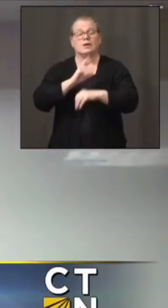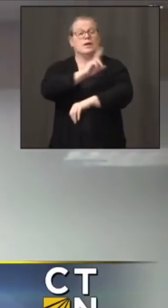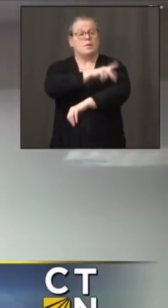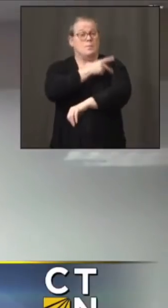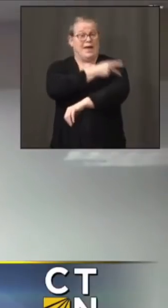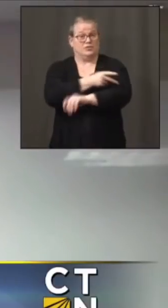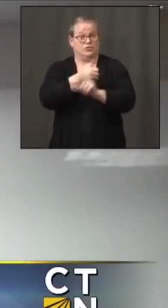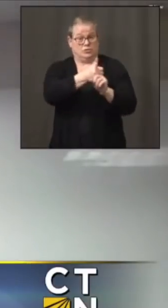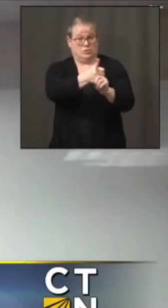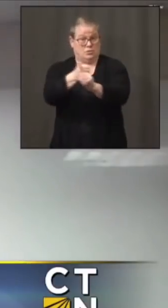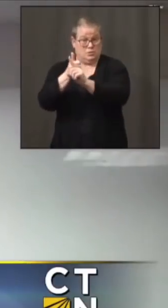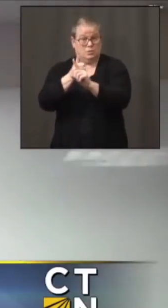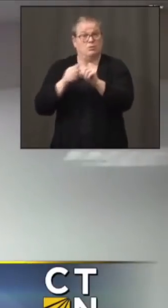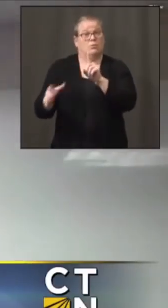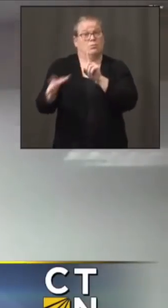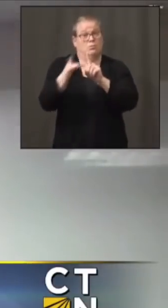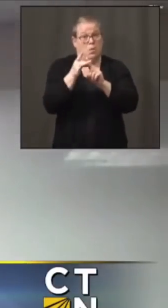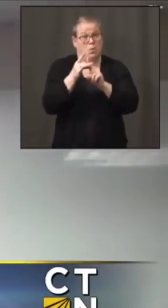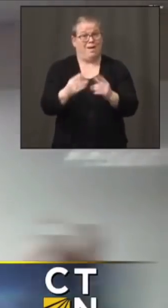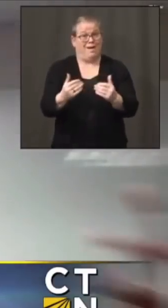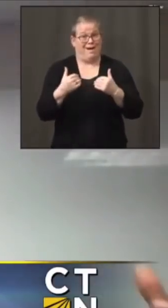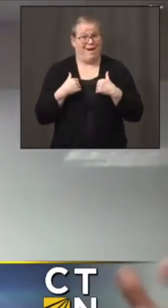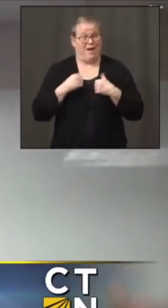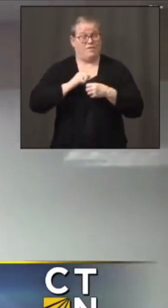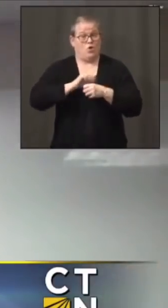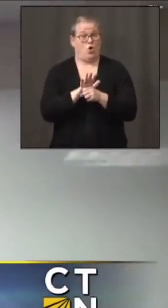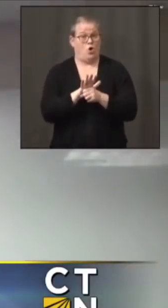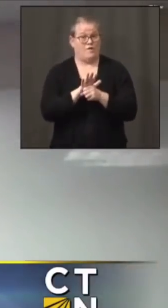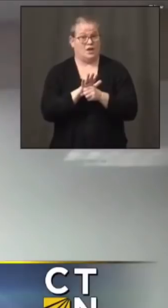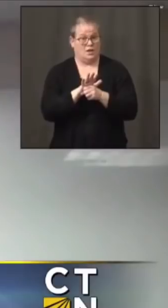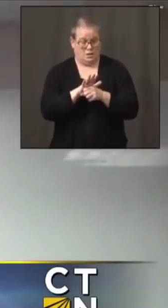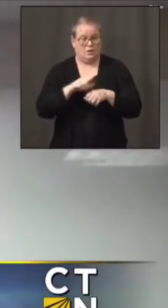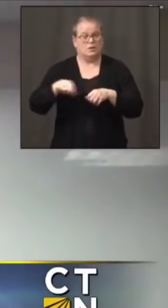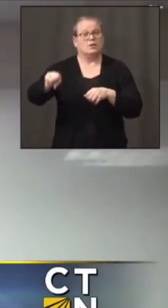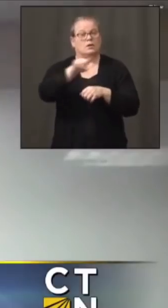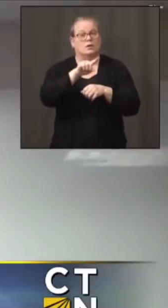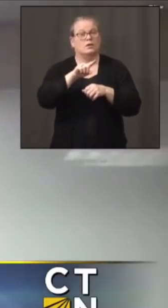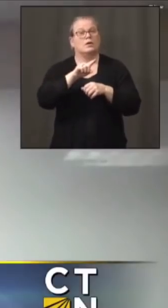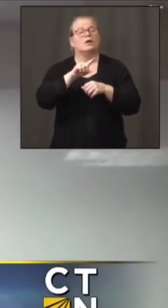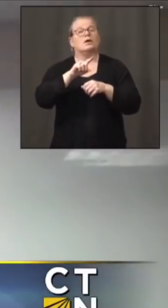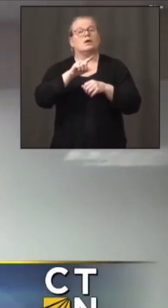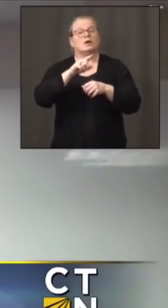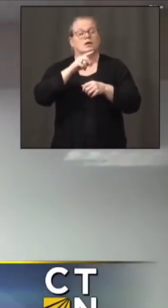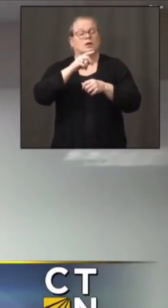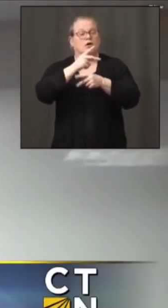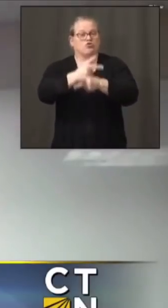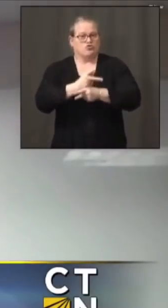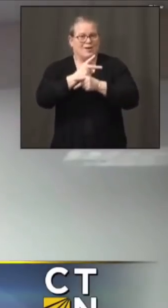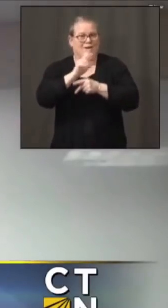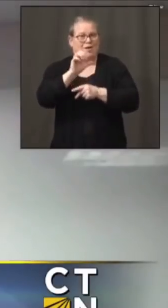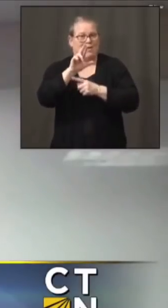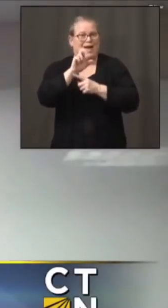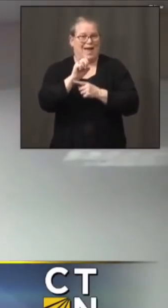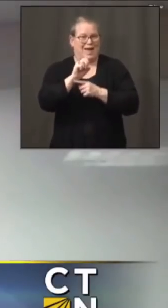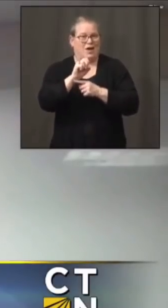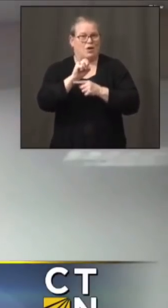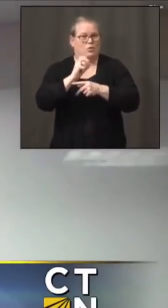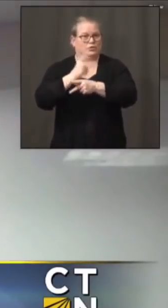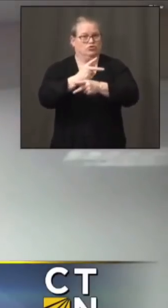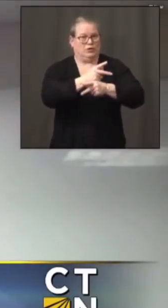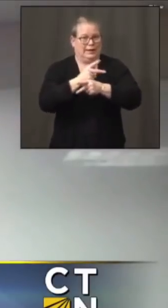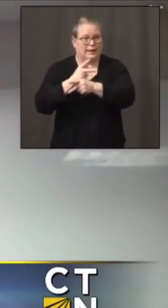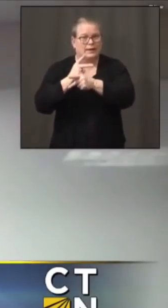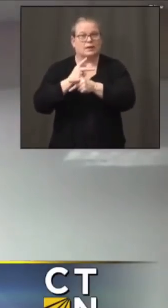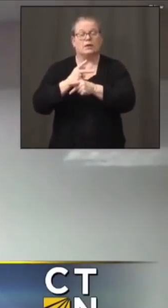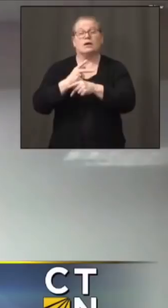care at this point relative to that which we were treating in March and April, right? So that's improved quite significantly. So